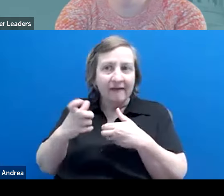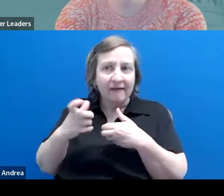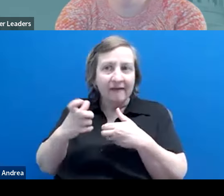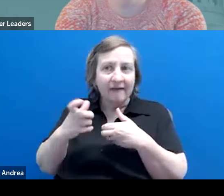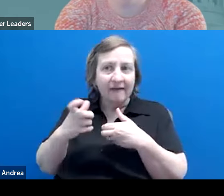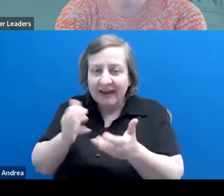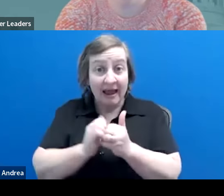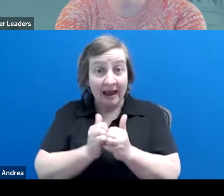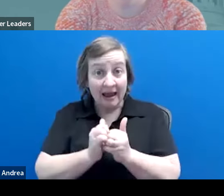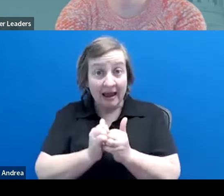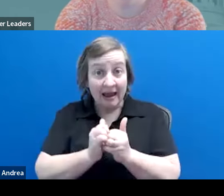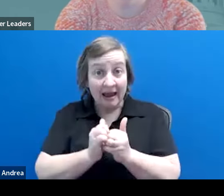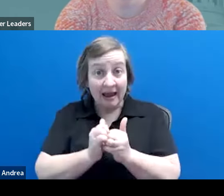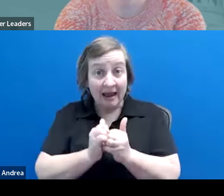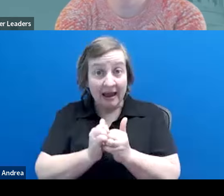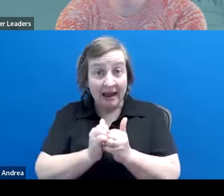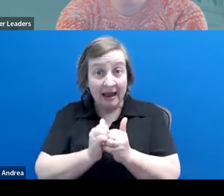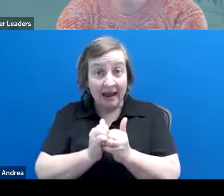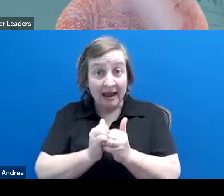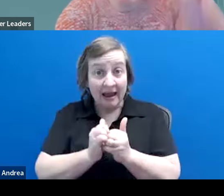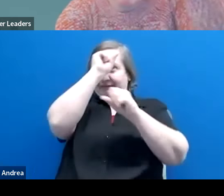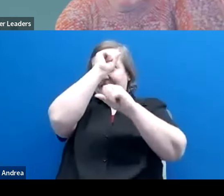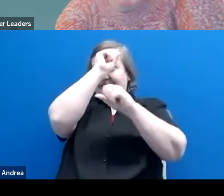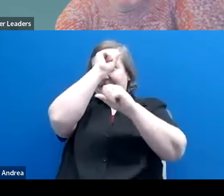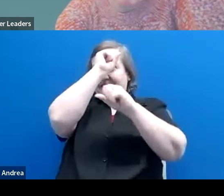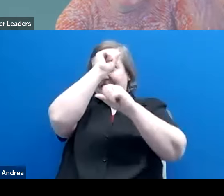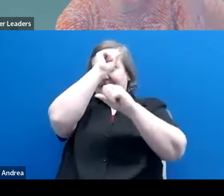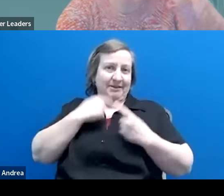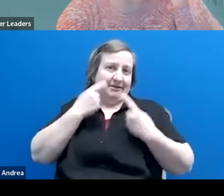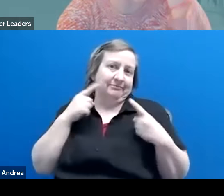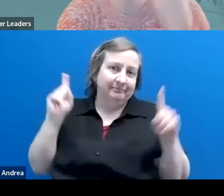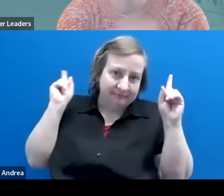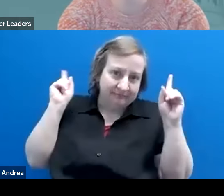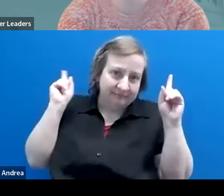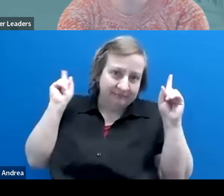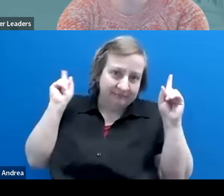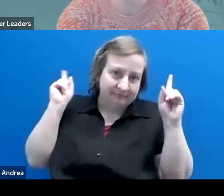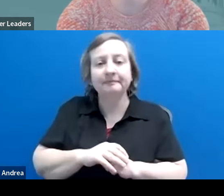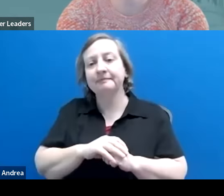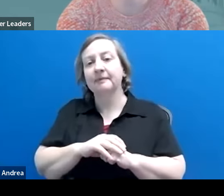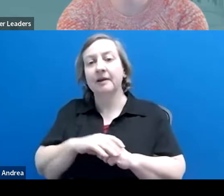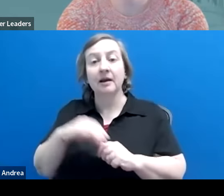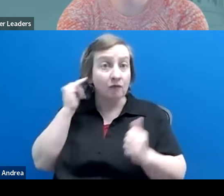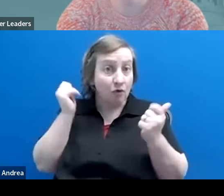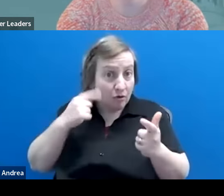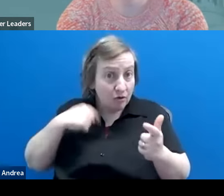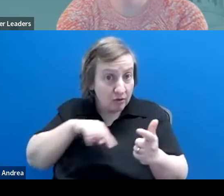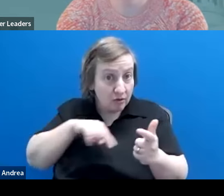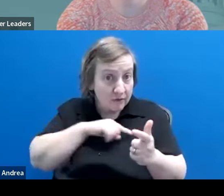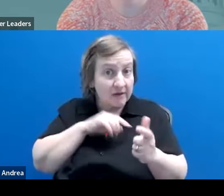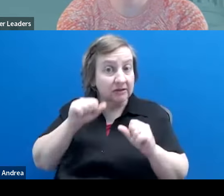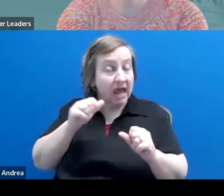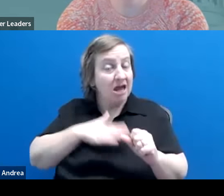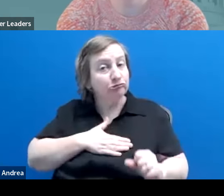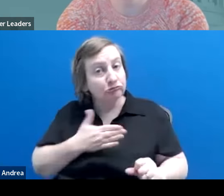an avenue to make sure that we're doing that. And the one thing I would just say is, if we can all also acknowledge and give